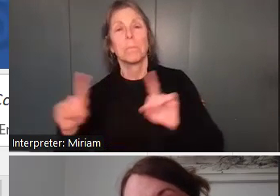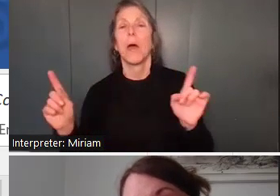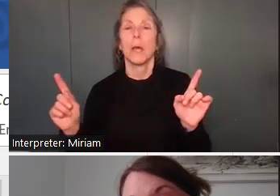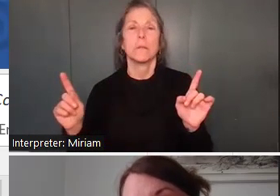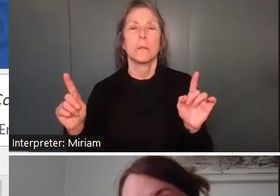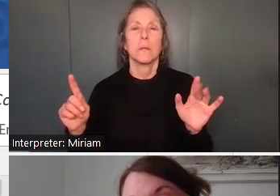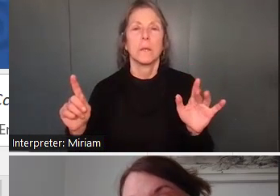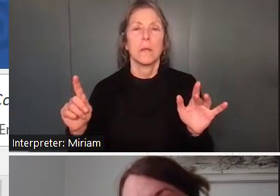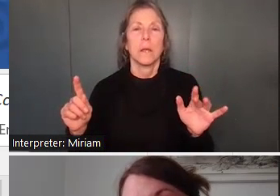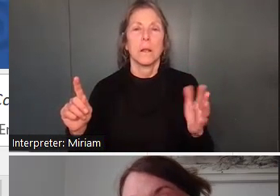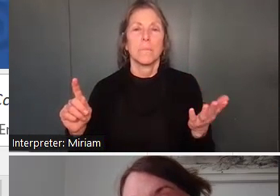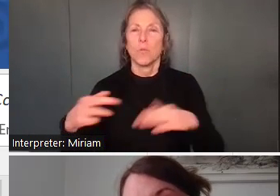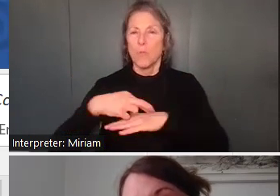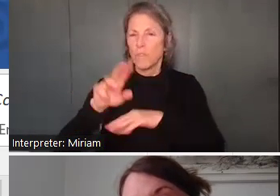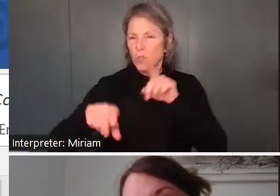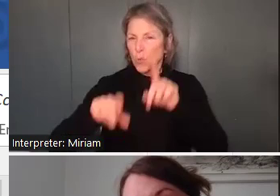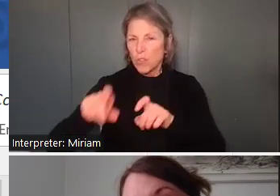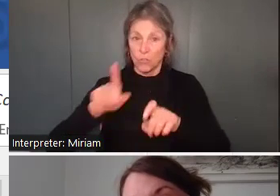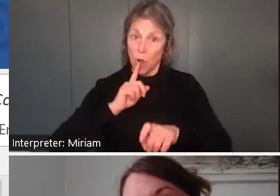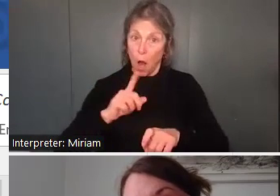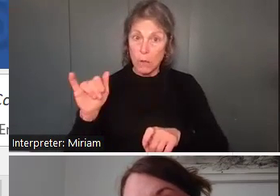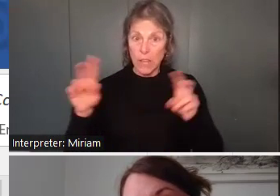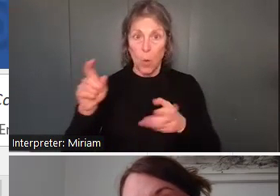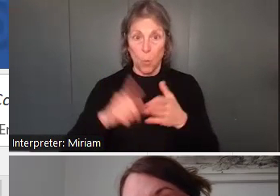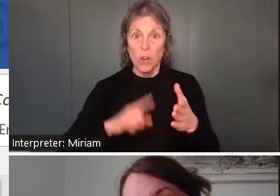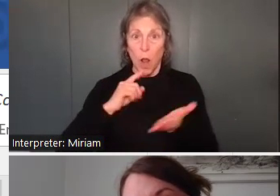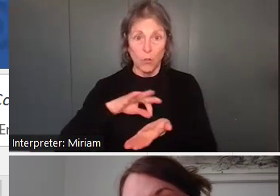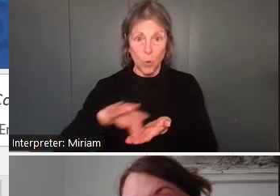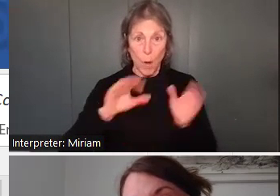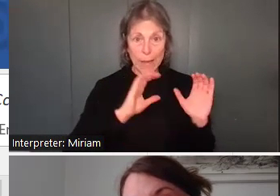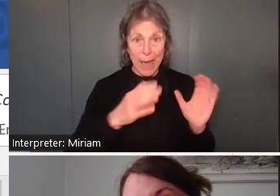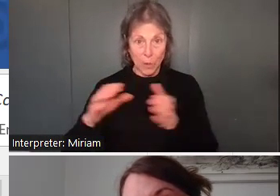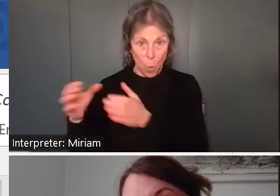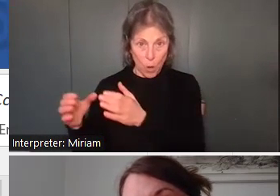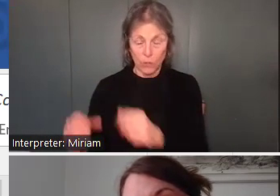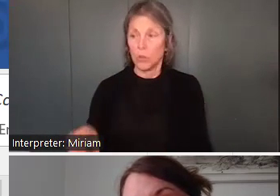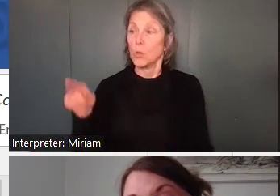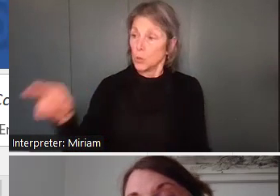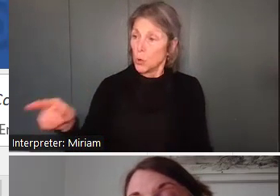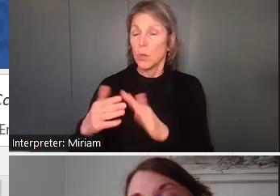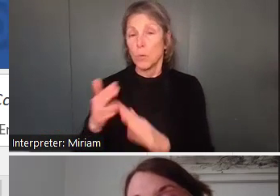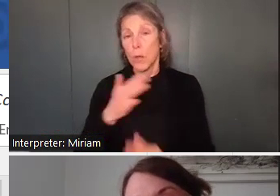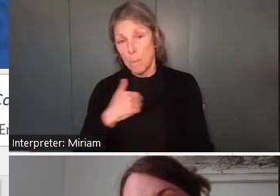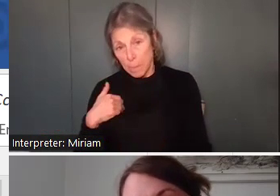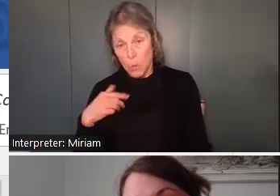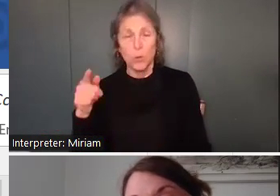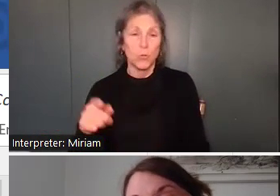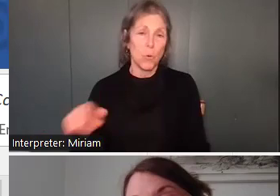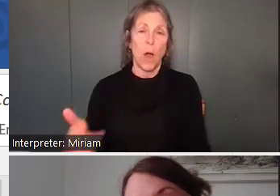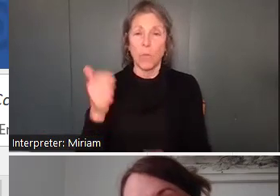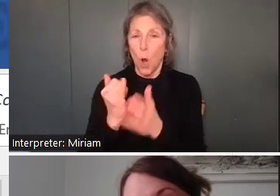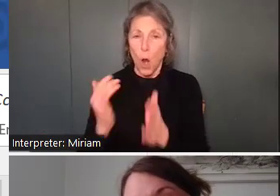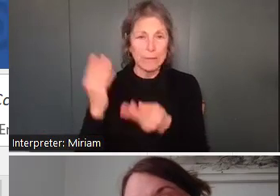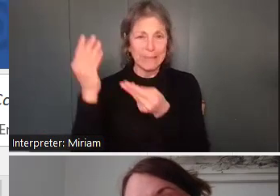the reference questions are literally like, what are the scoring categories? Like you as a community member or you as another artist, tell us what